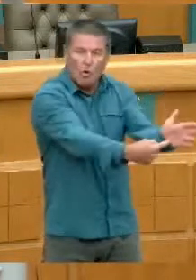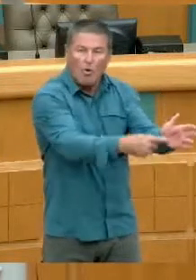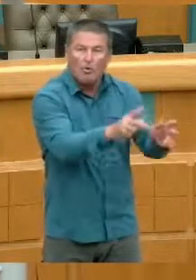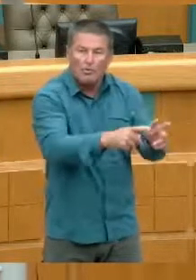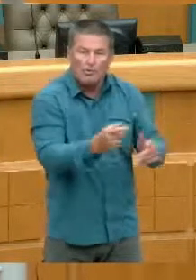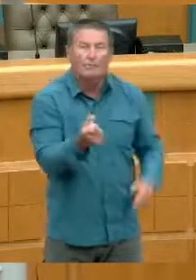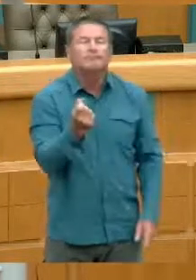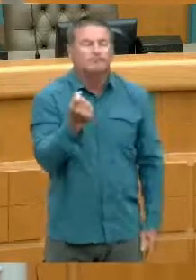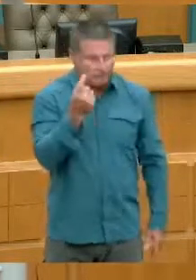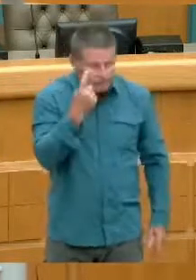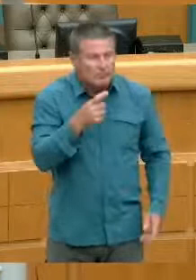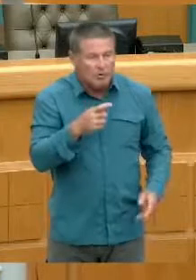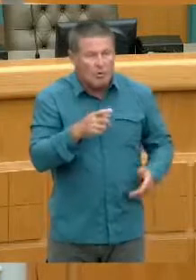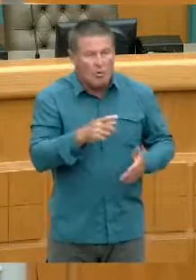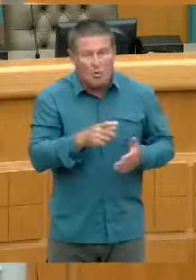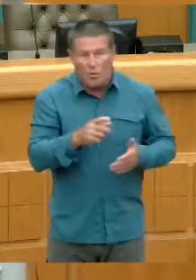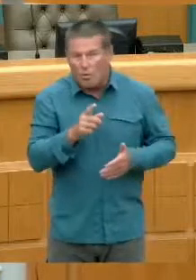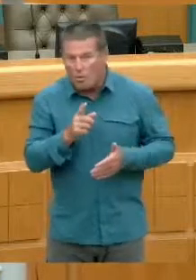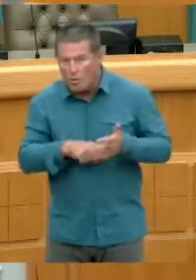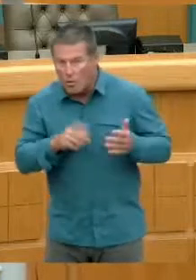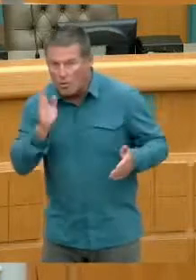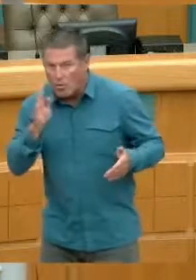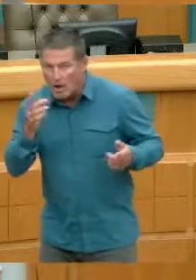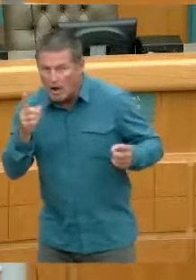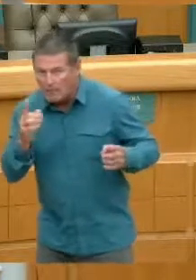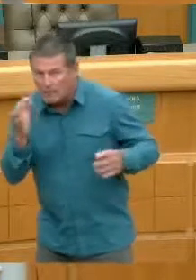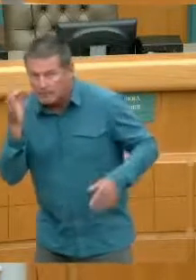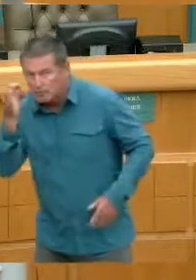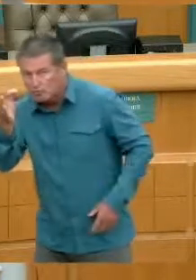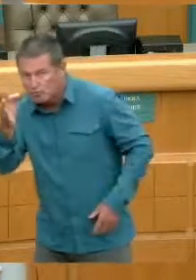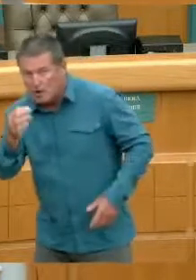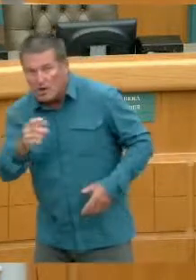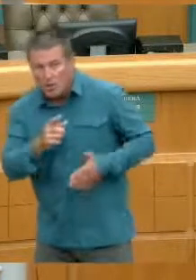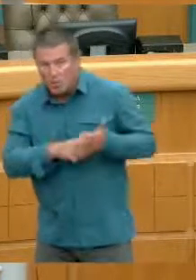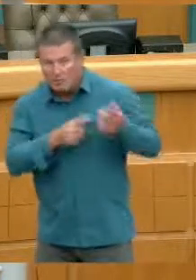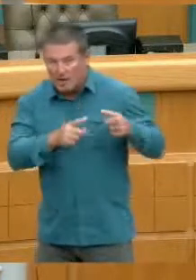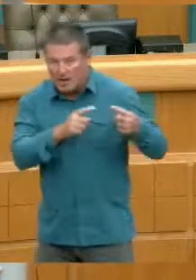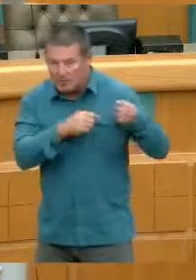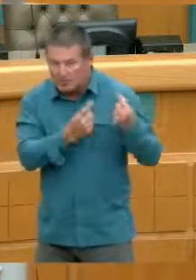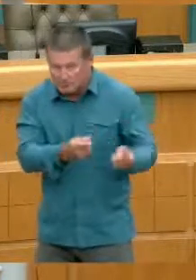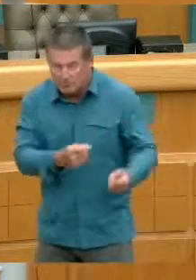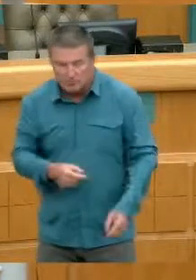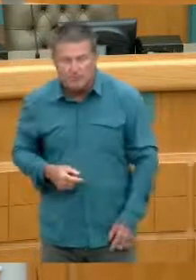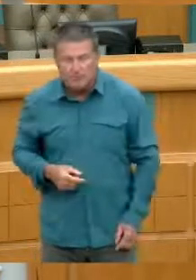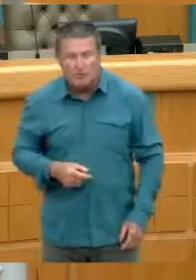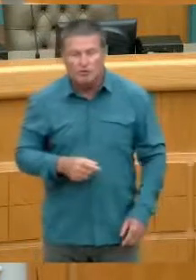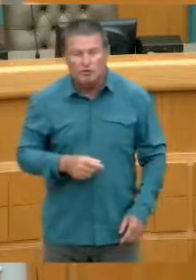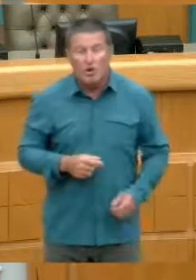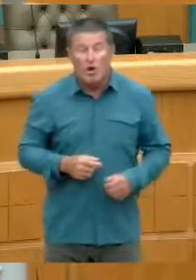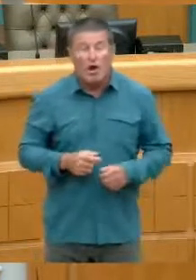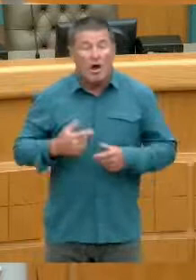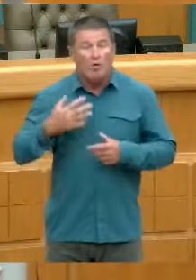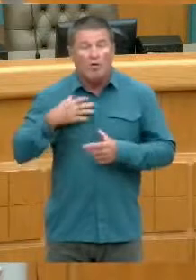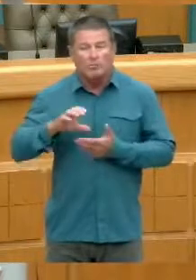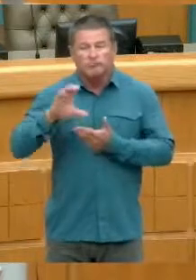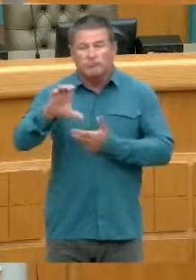understand what can happen in the future and what has been happening with COVID cases. So they'll be having most of the time today.